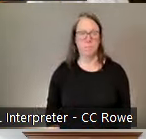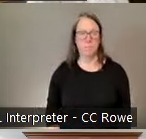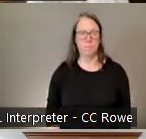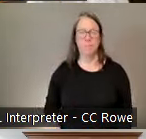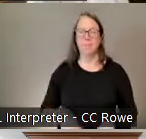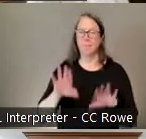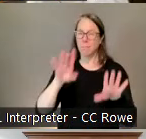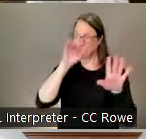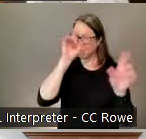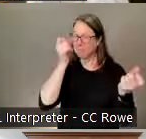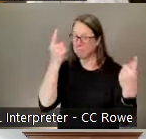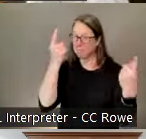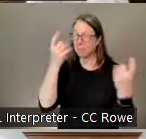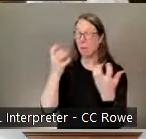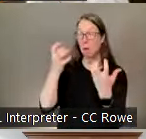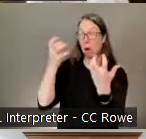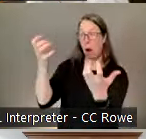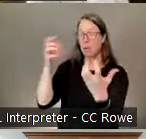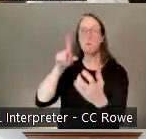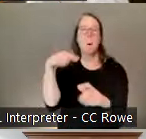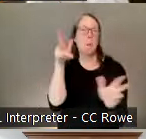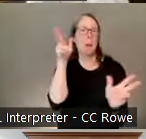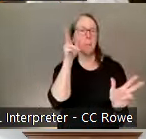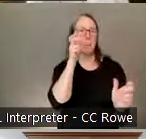Please note that you are in listen-only mode.